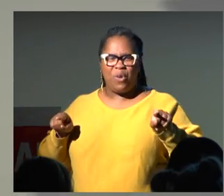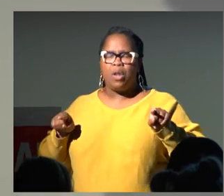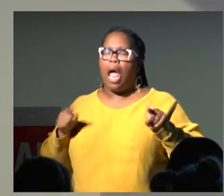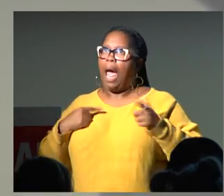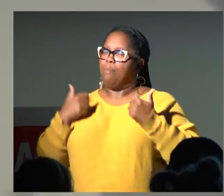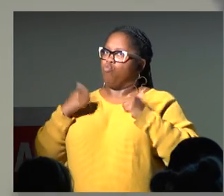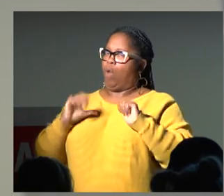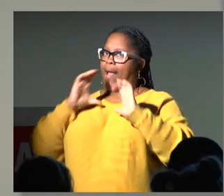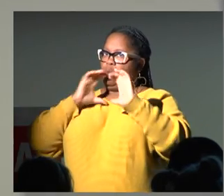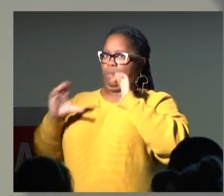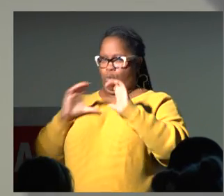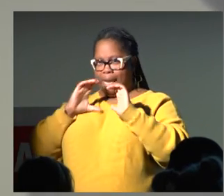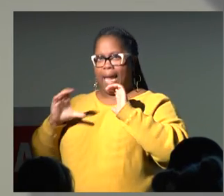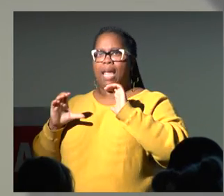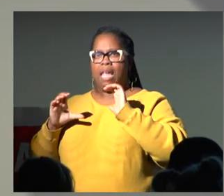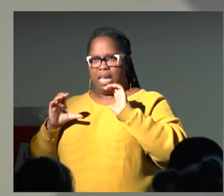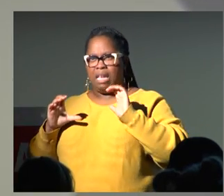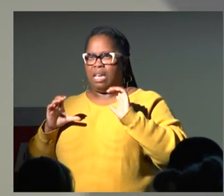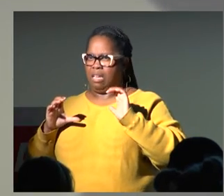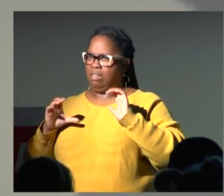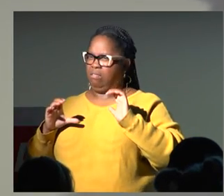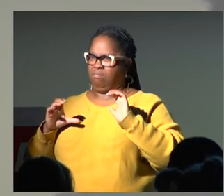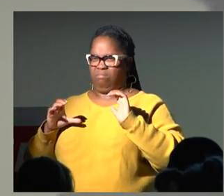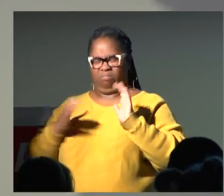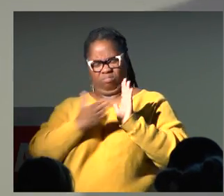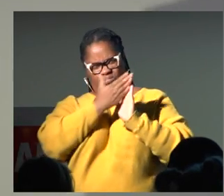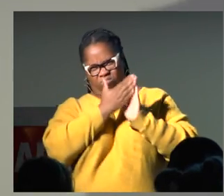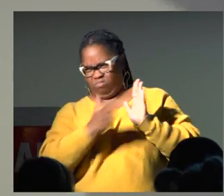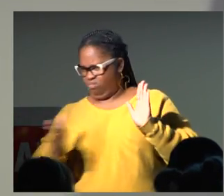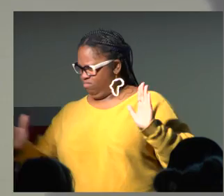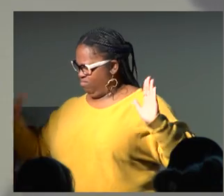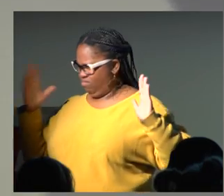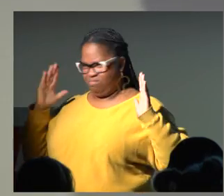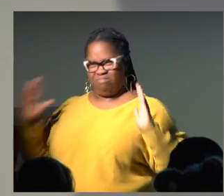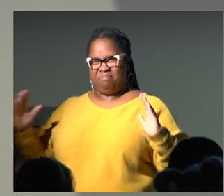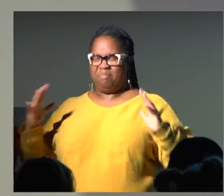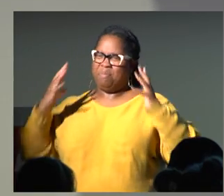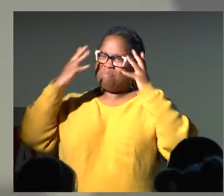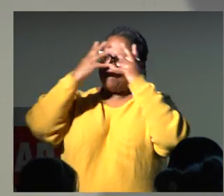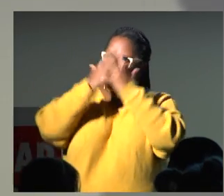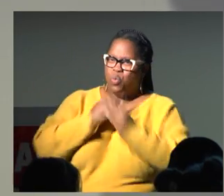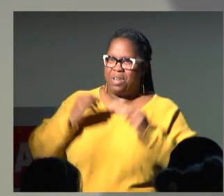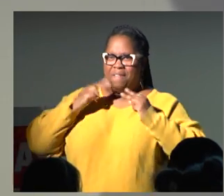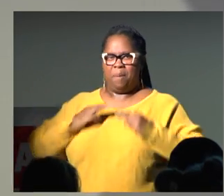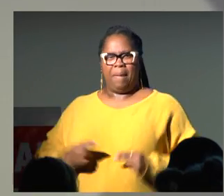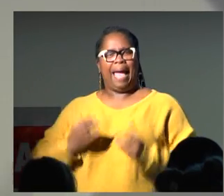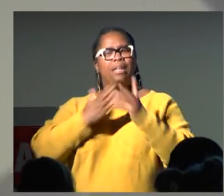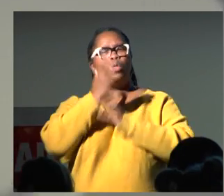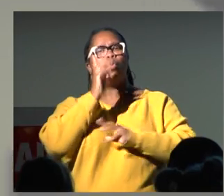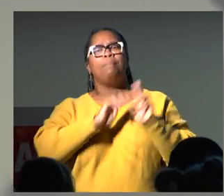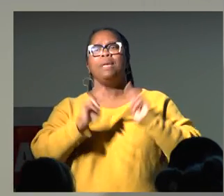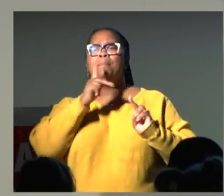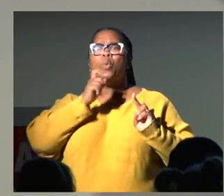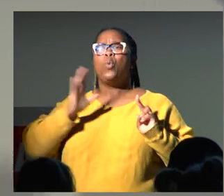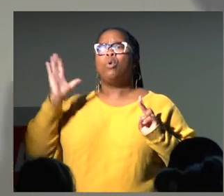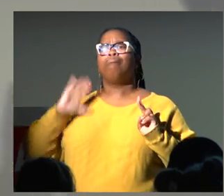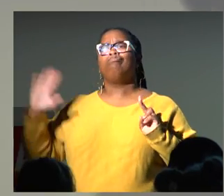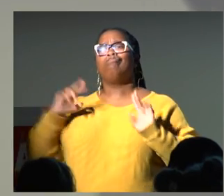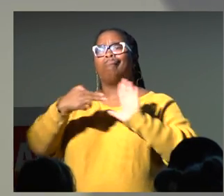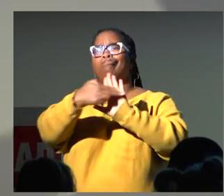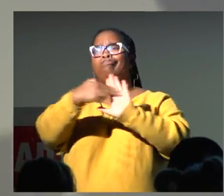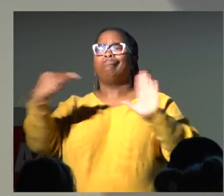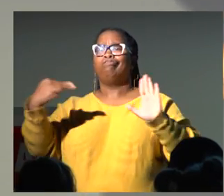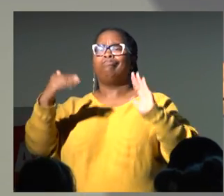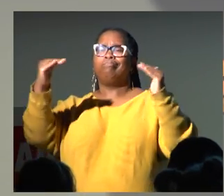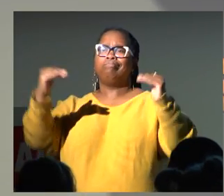trying to communicate the breadth and the beauty of humanity through people who were once deemed